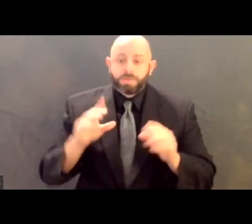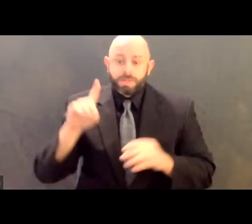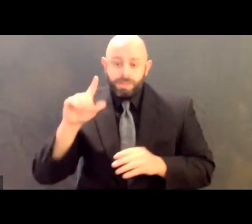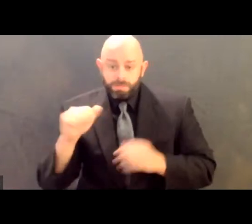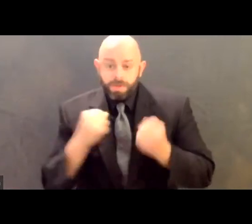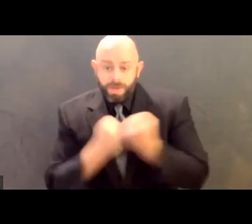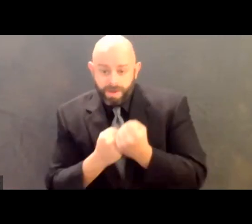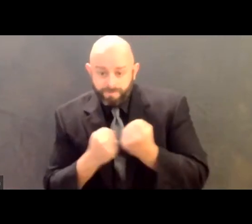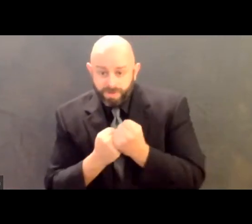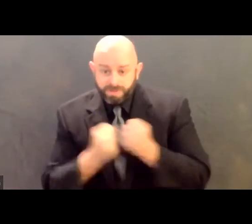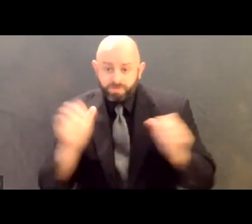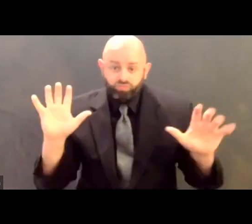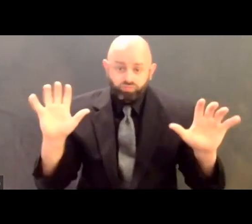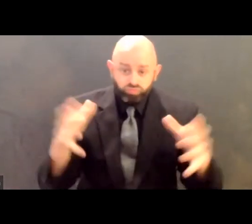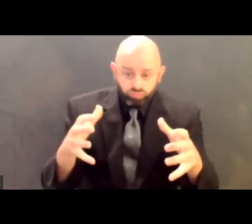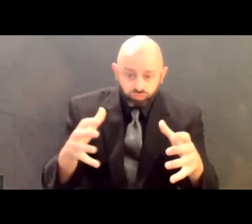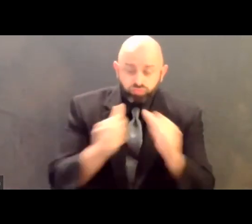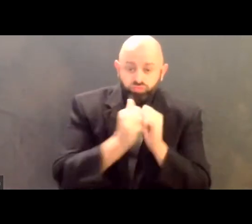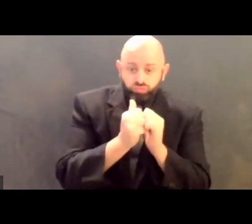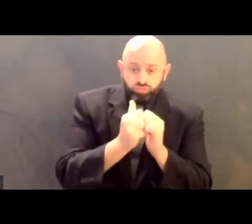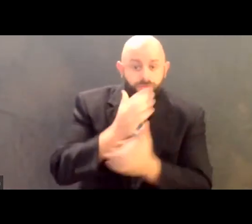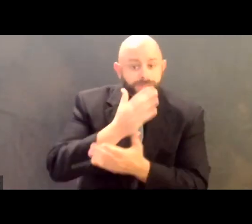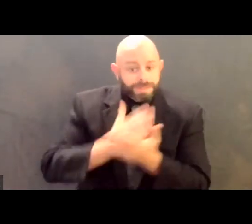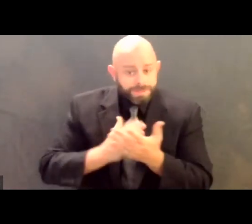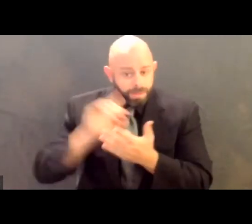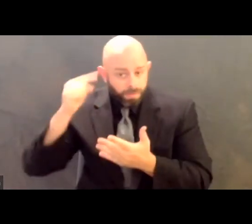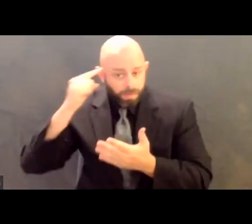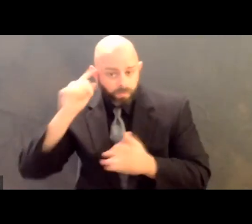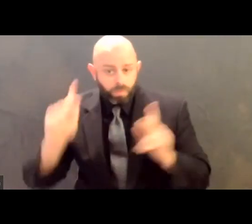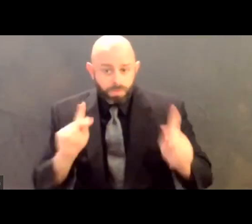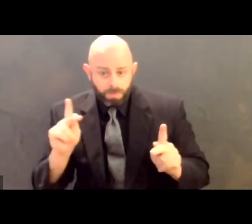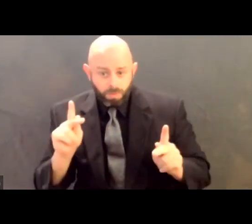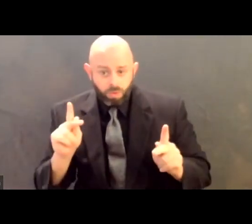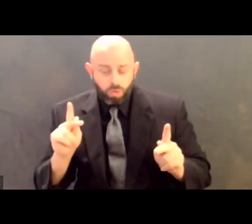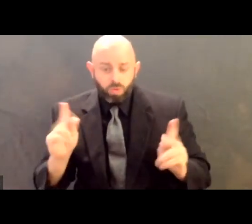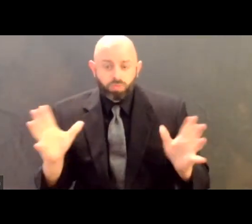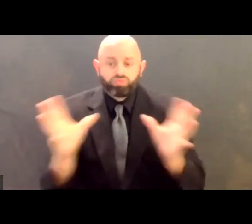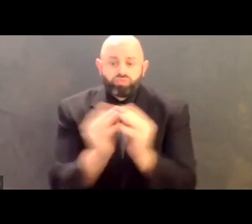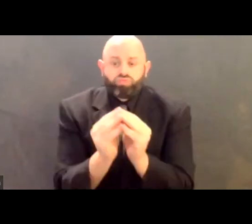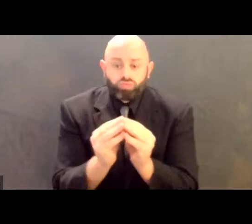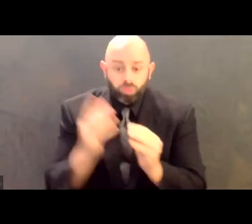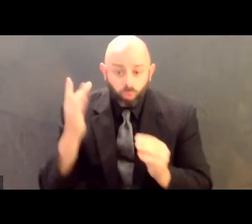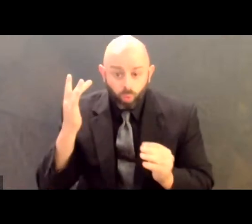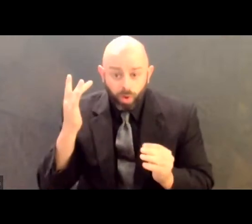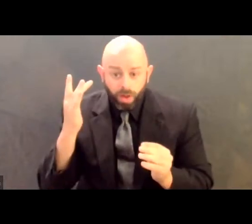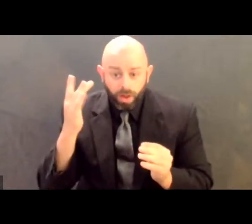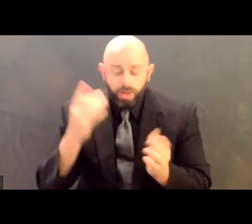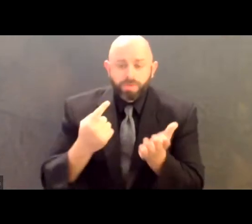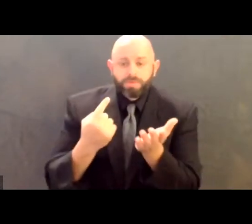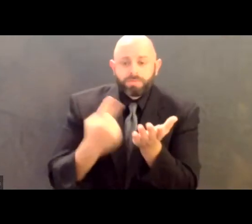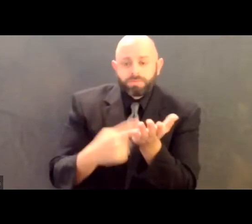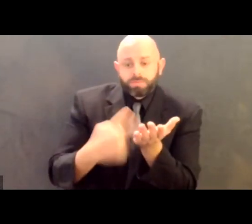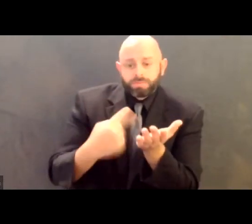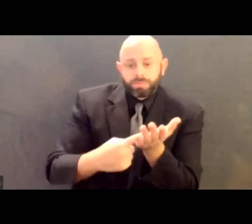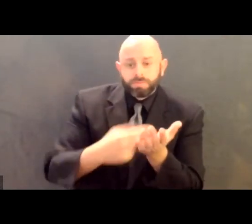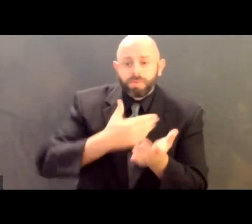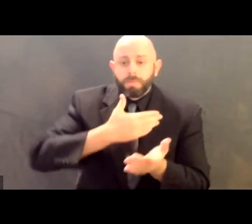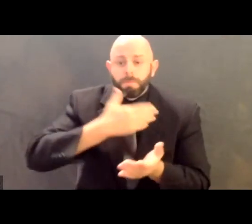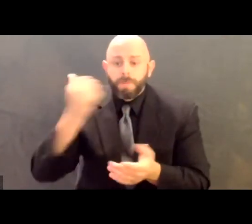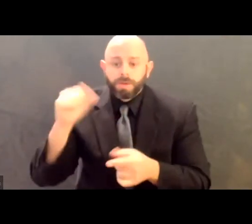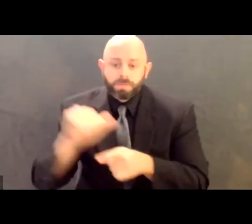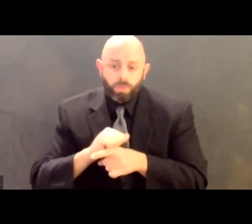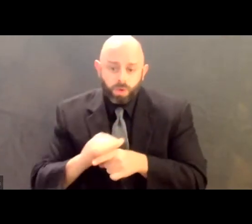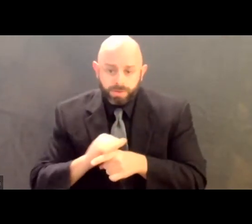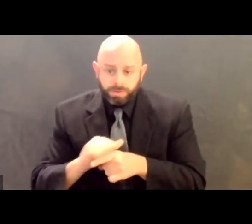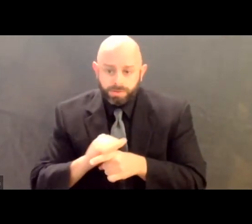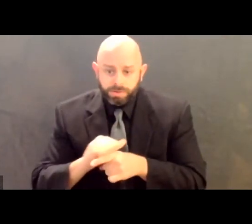groups, some government people, to discuss best practices,